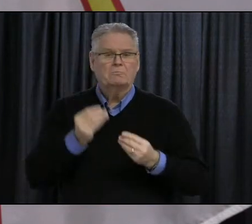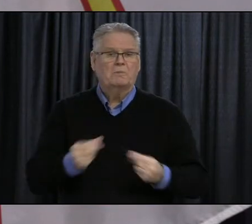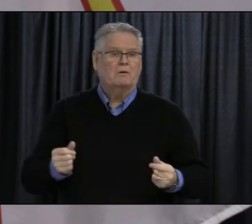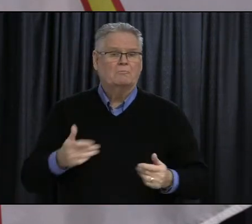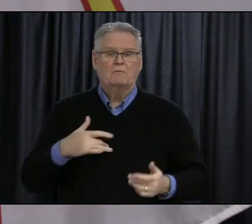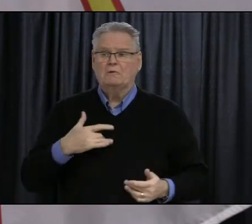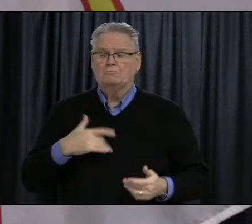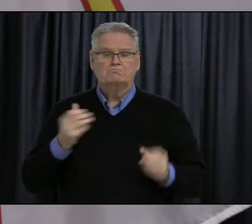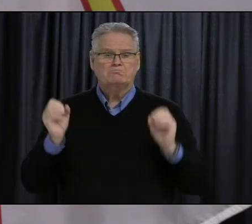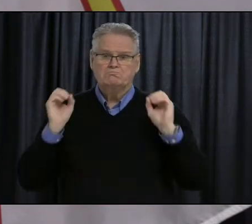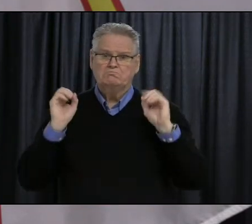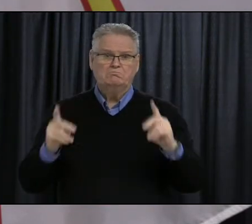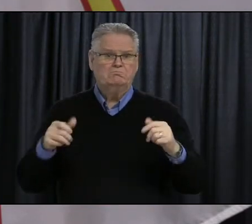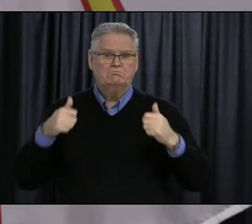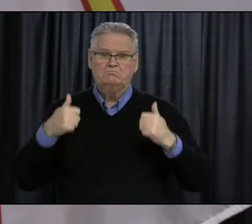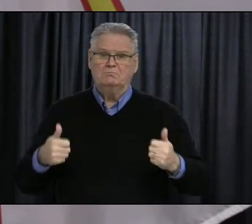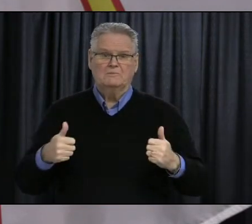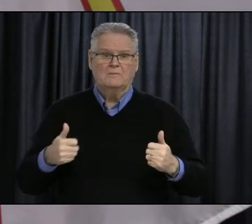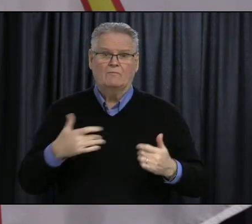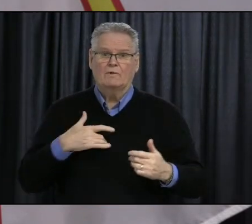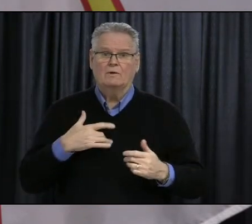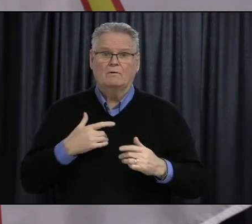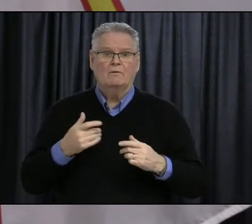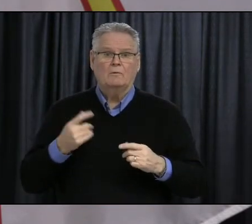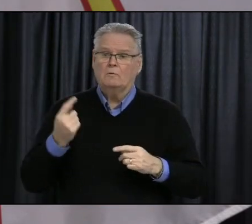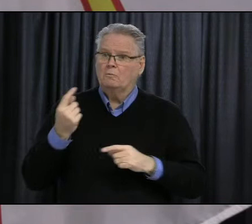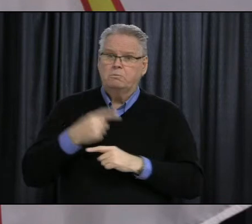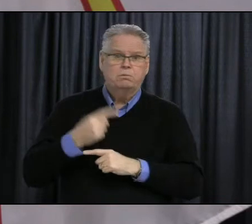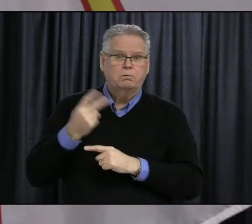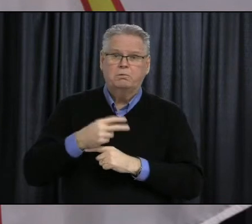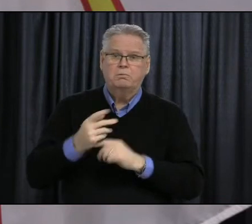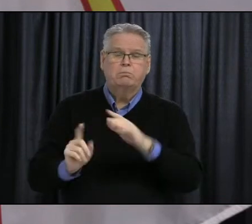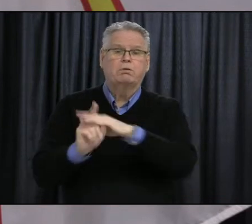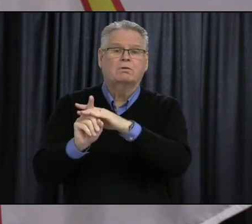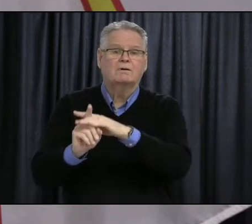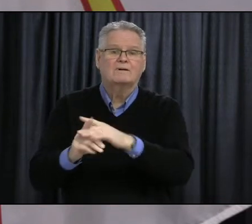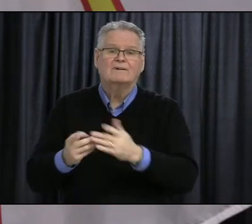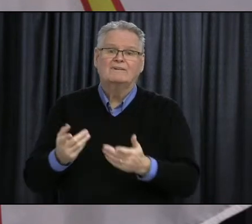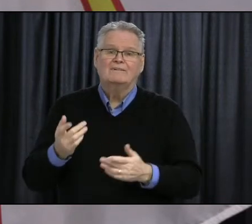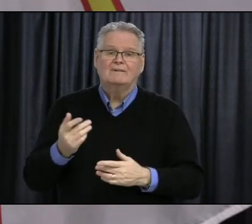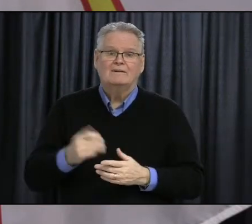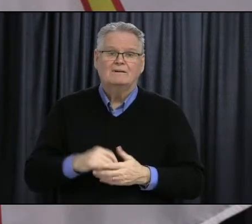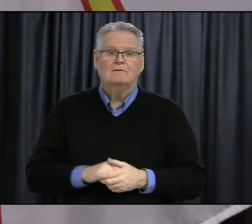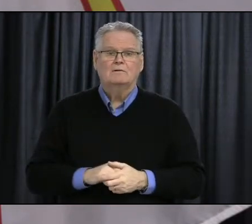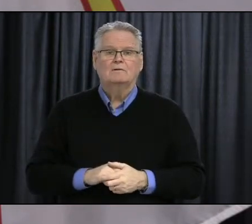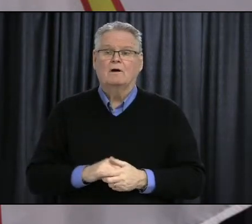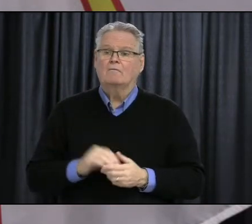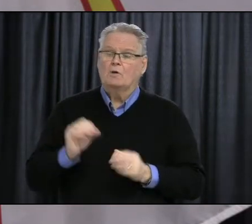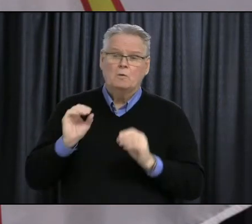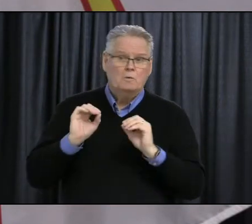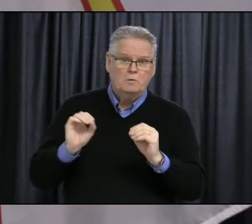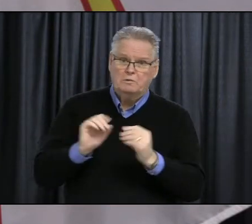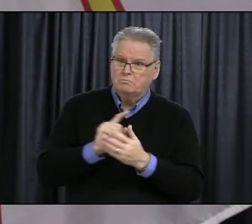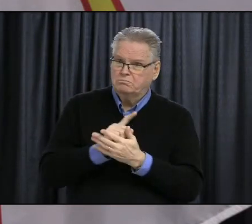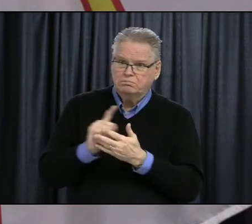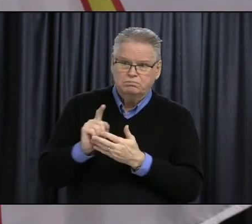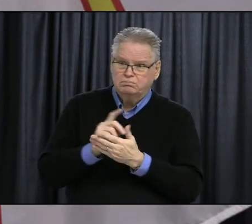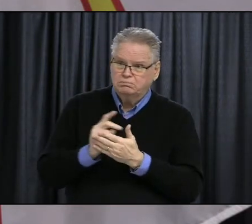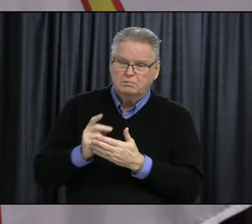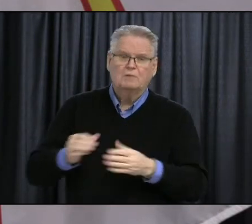And after the 10-day period with no symptoms from onset of symptoms, we would consider them